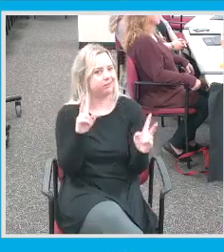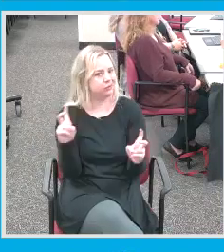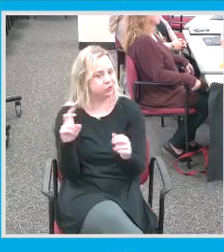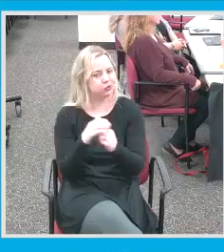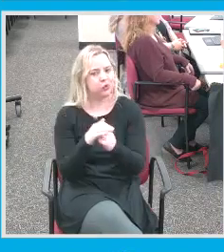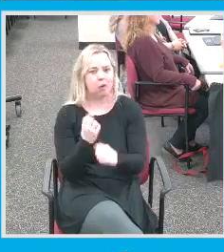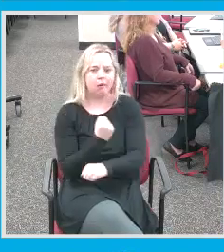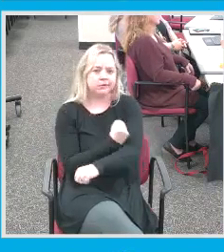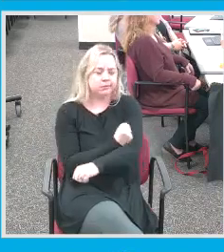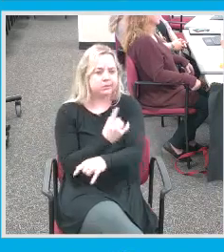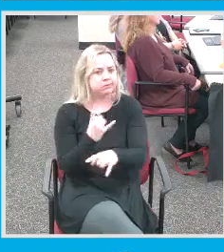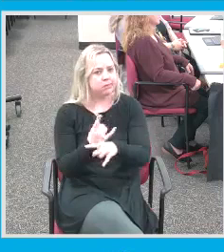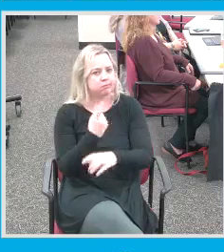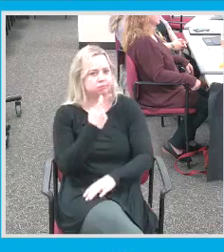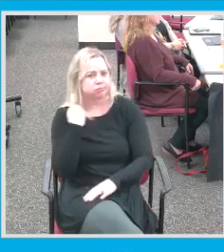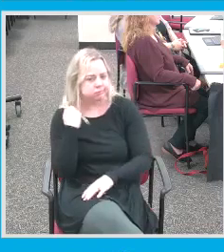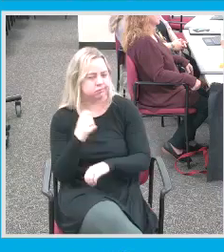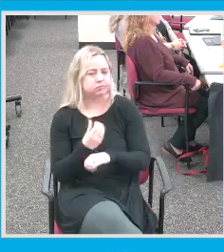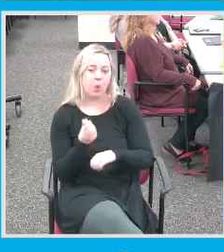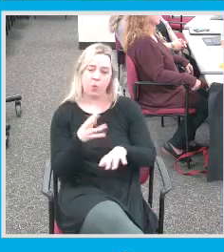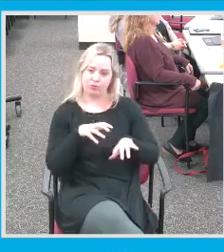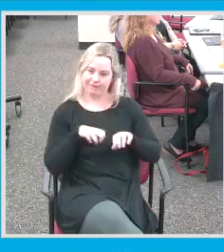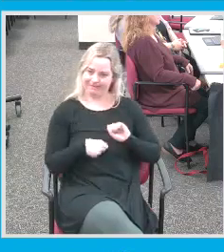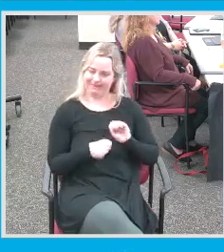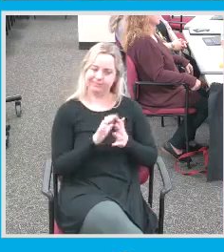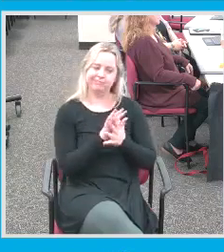substance abuse, and grief.